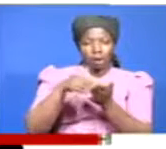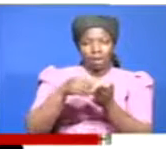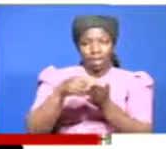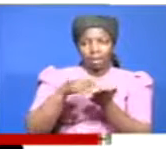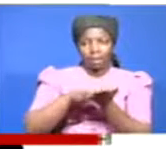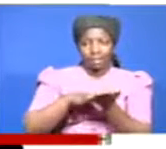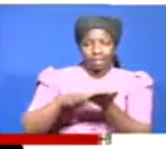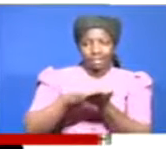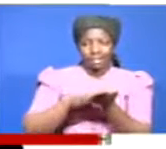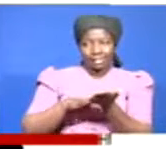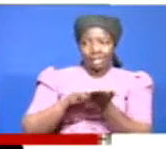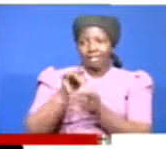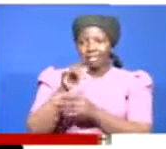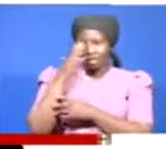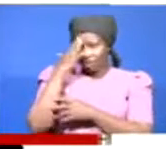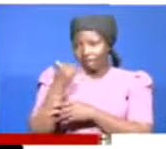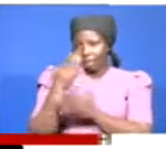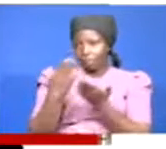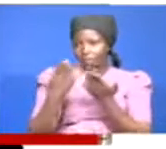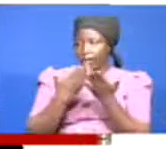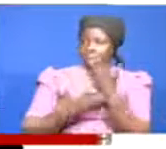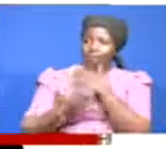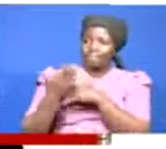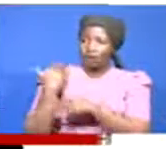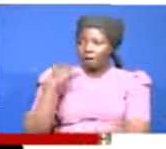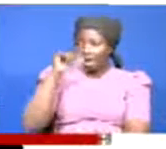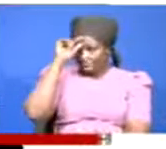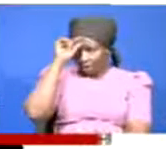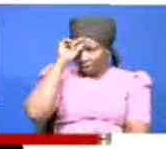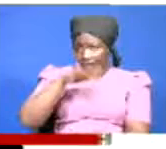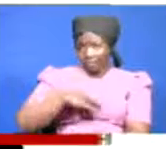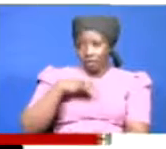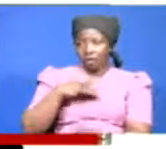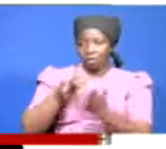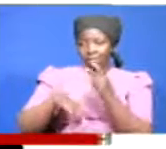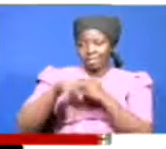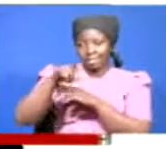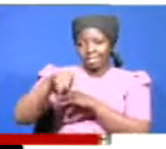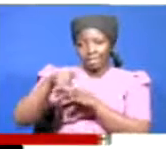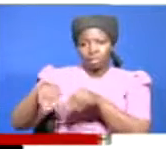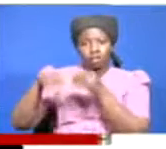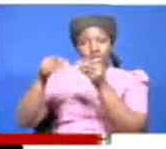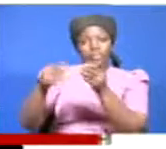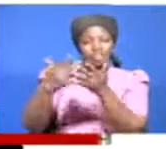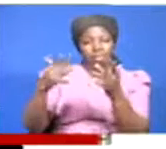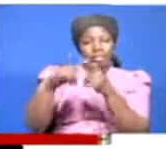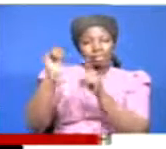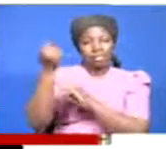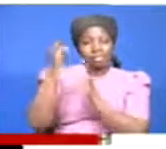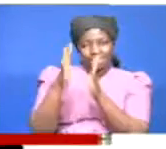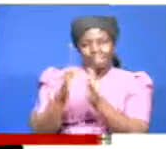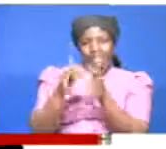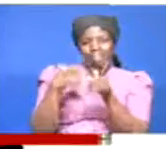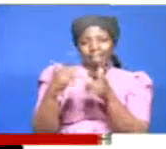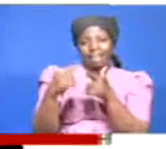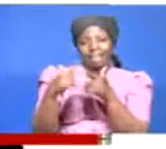And it's because maybe the former regime felt that they needed to give the Kenyan something. Mm. They just went